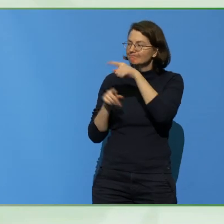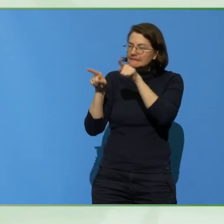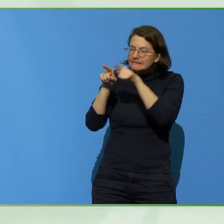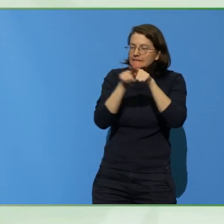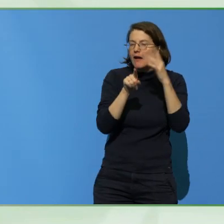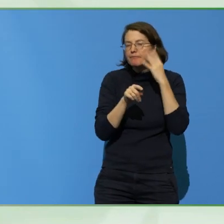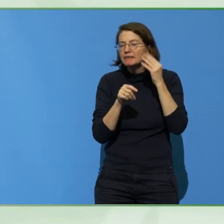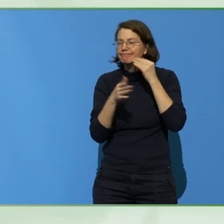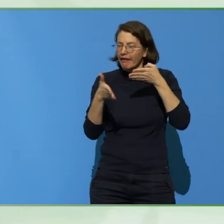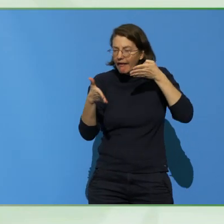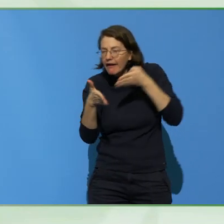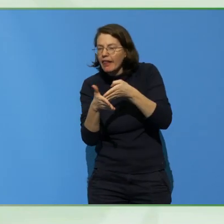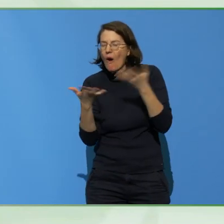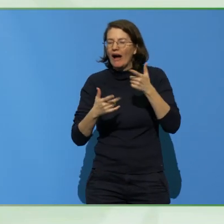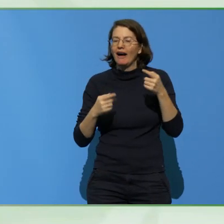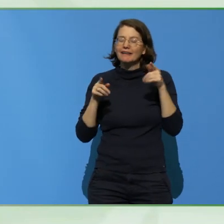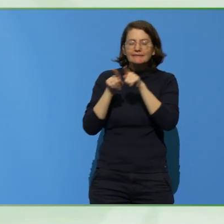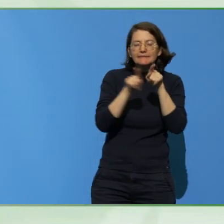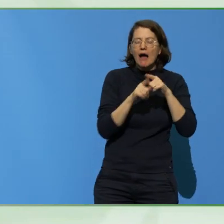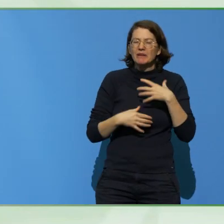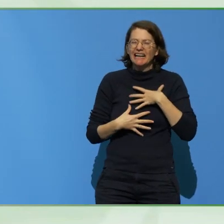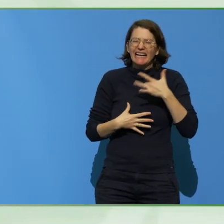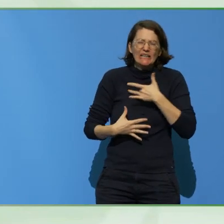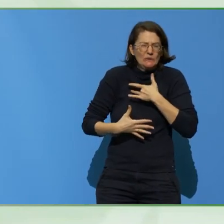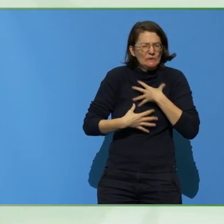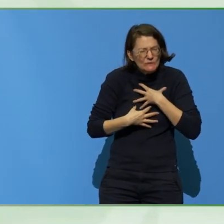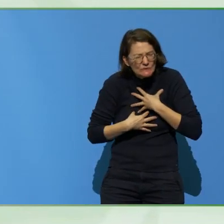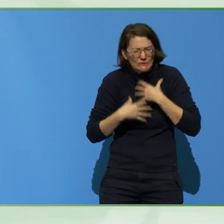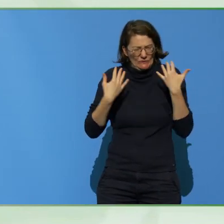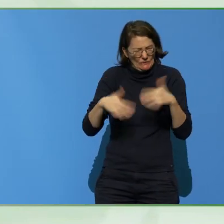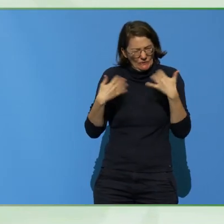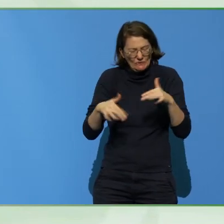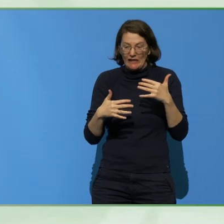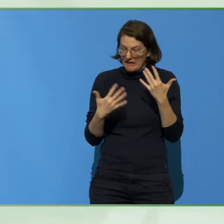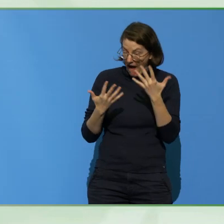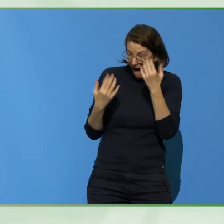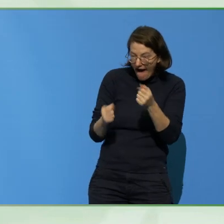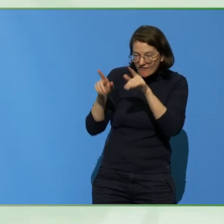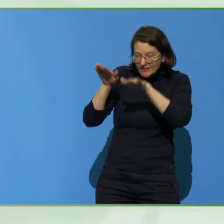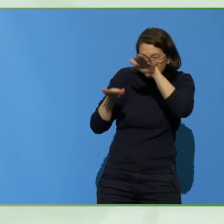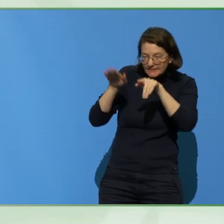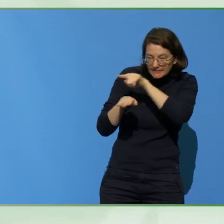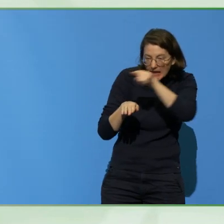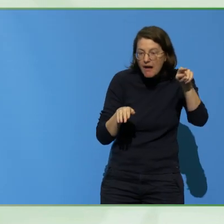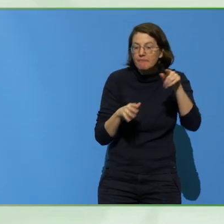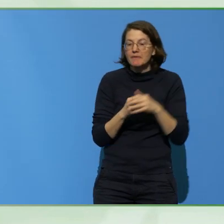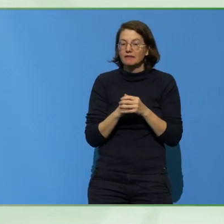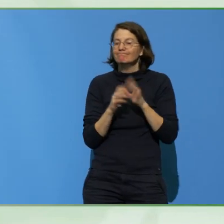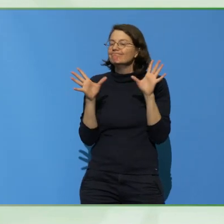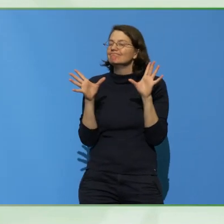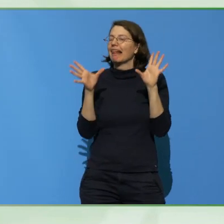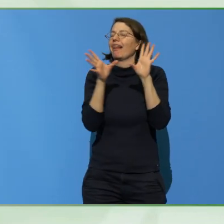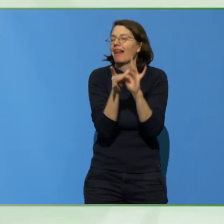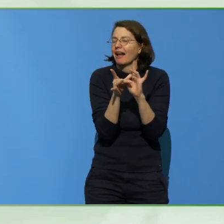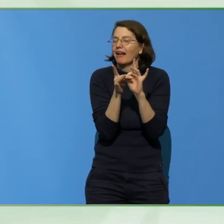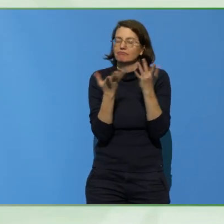have. And I think all of you spoke a bit about sort of funding and sort of access to mentors and networks and so on. I'd love to hear maybe